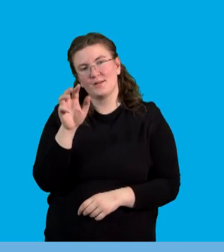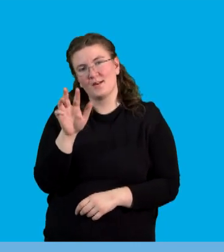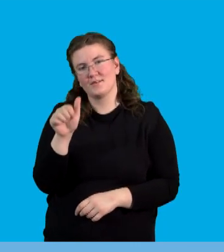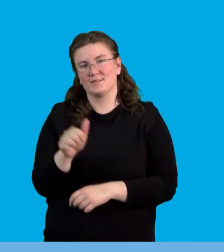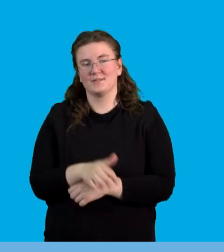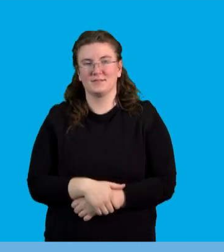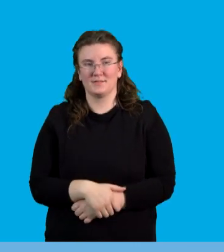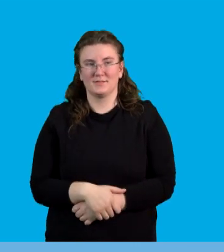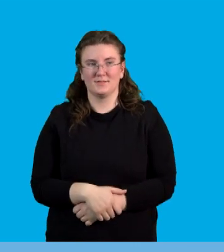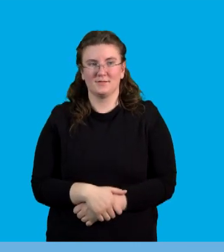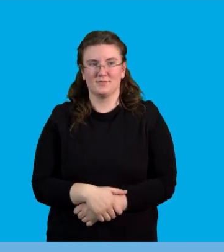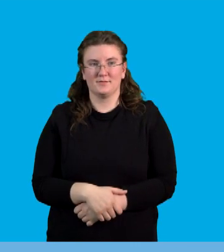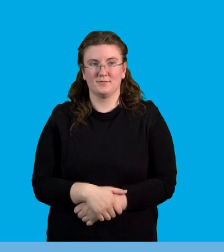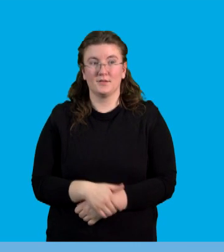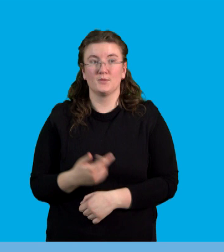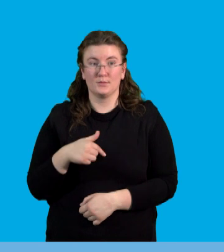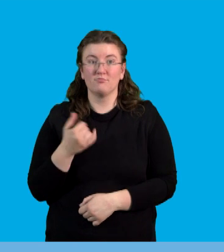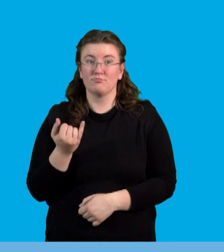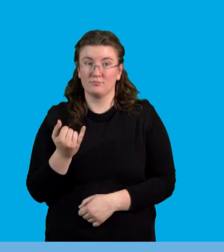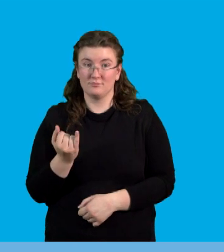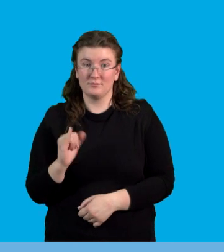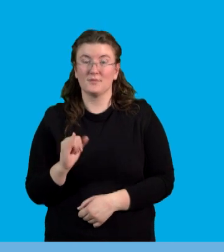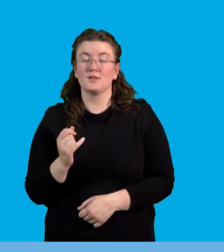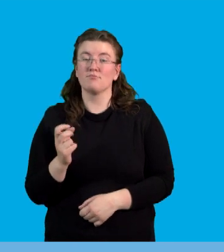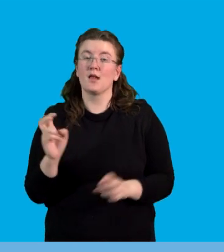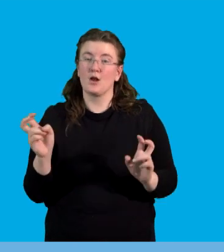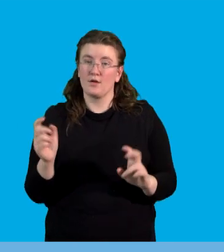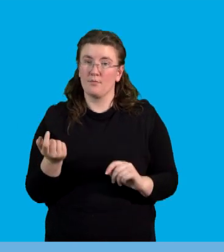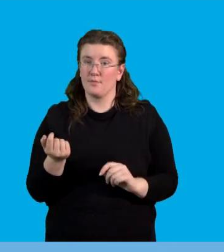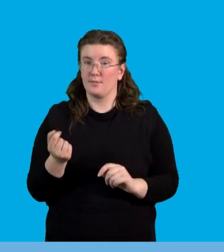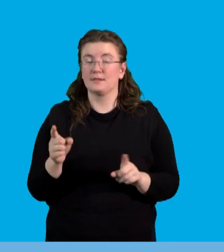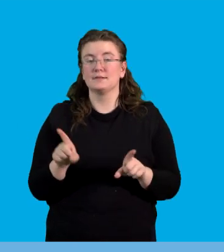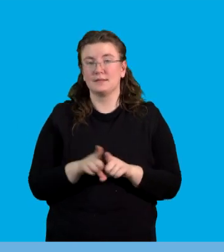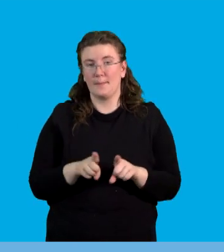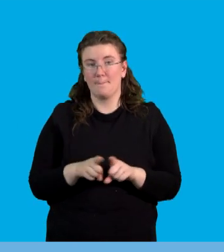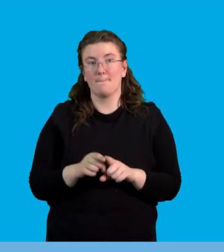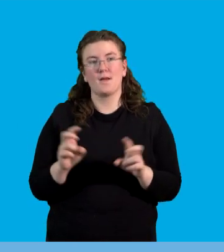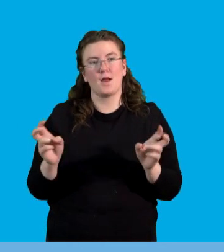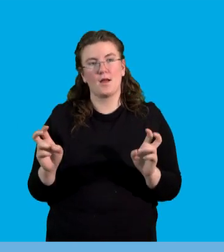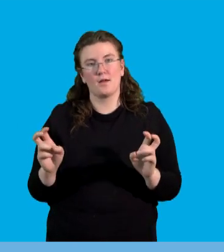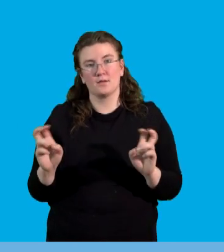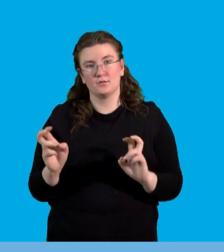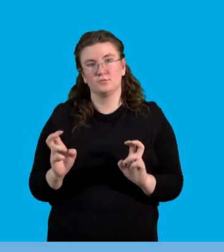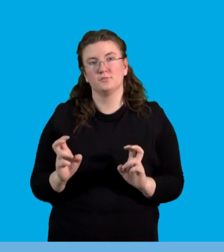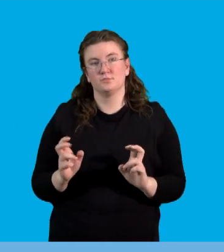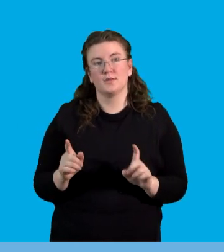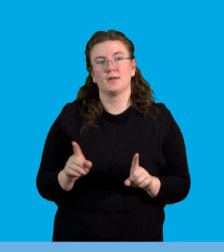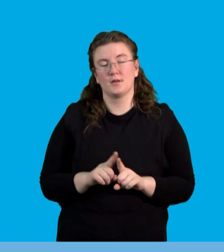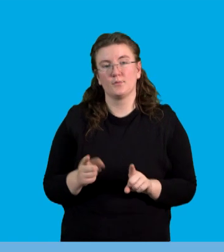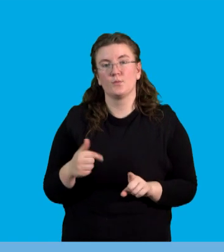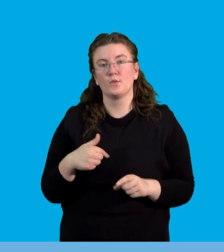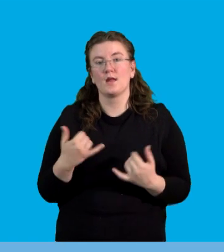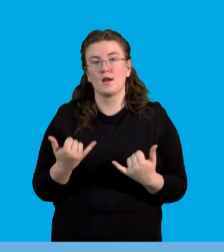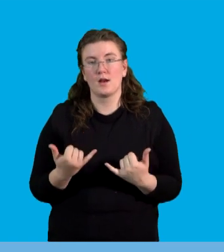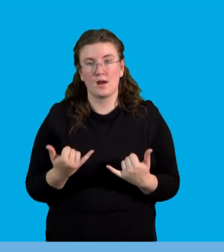0.96. Then furthermore, still in keeping with the very same cost of electricity or of electrical power